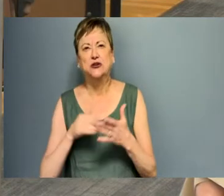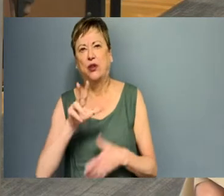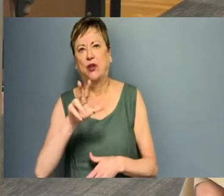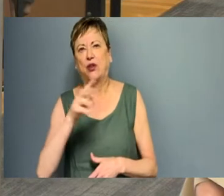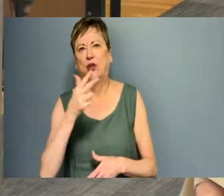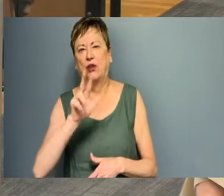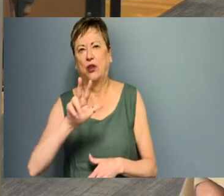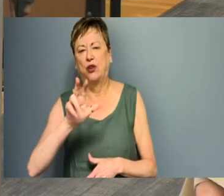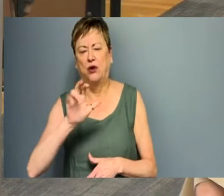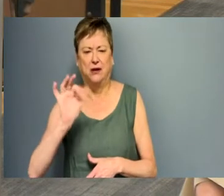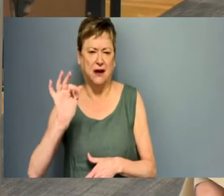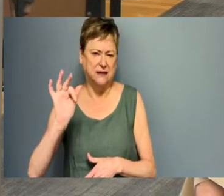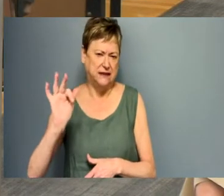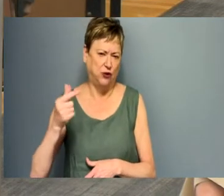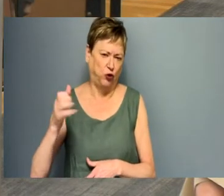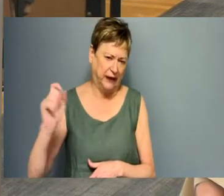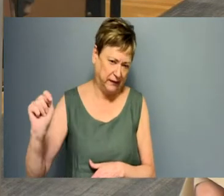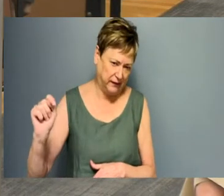grant for